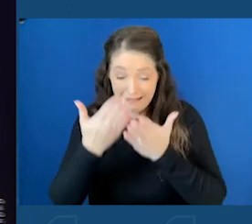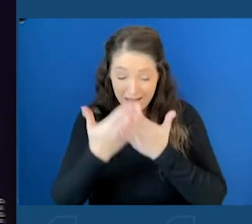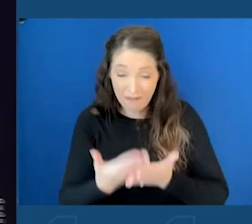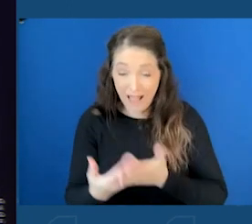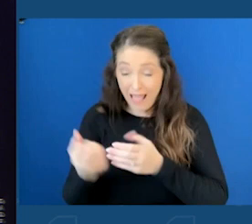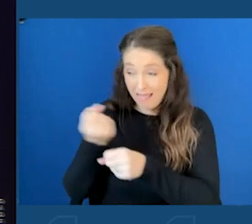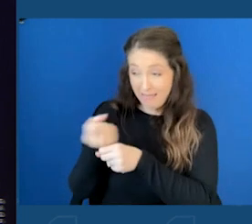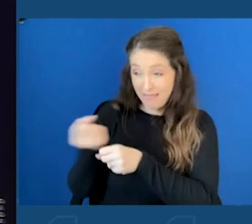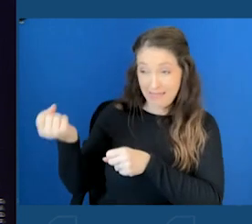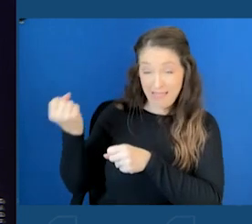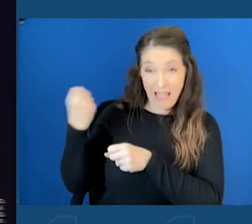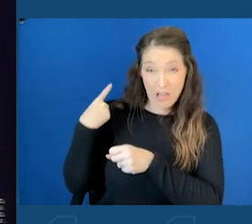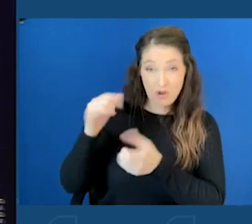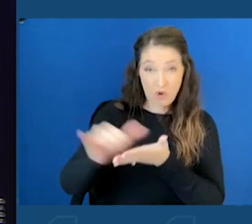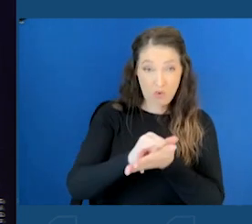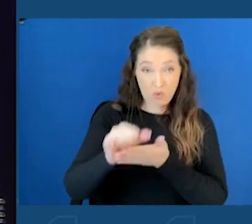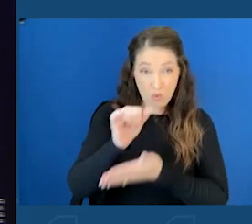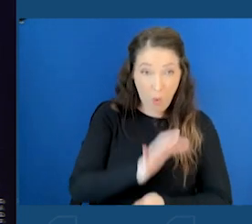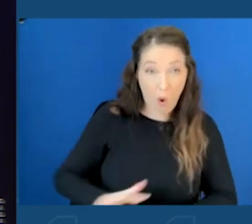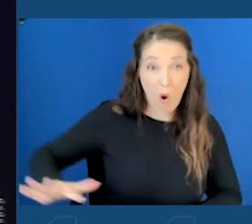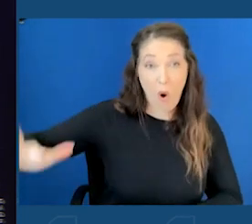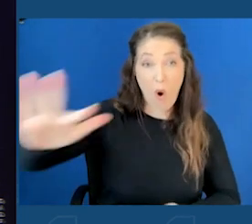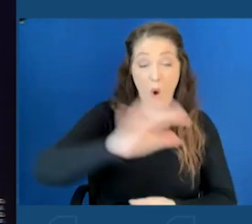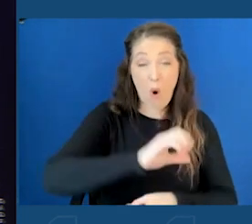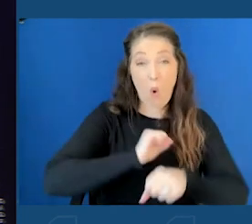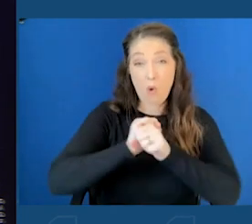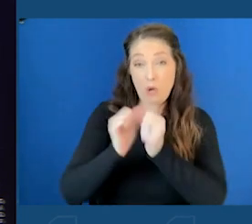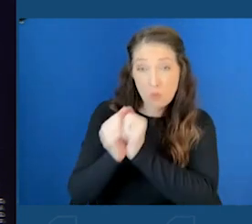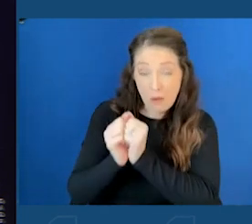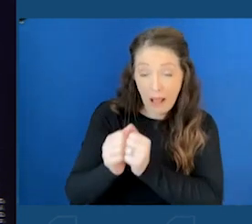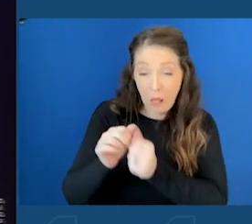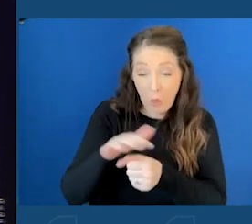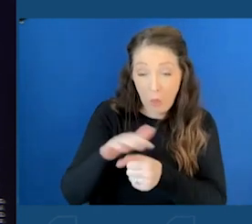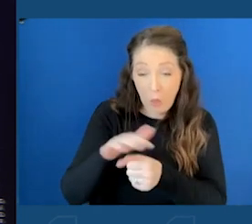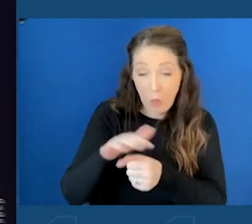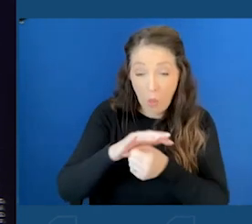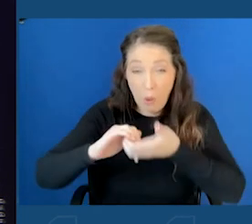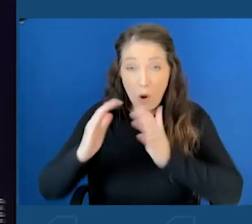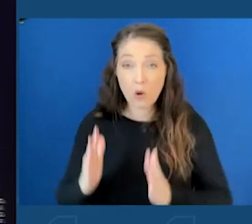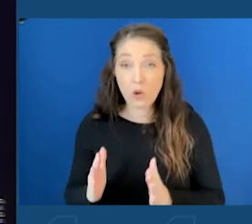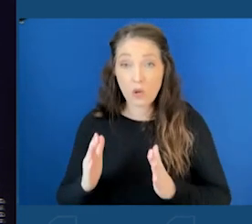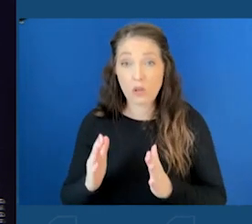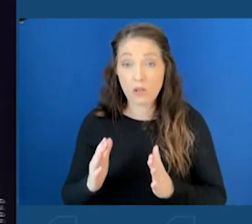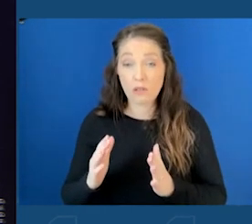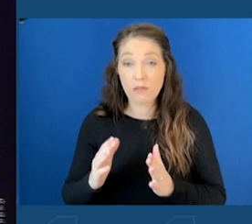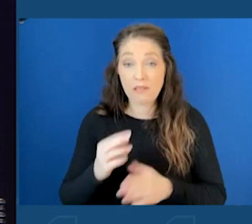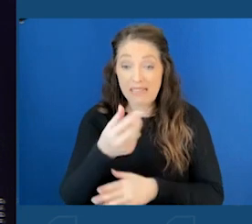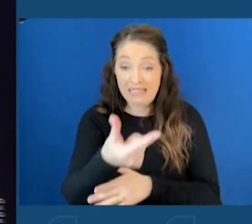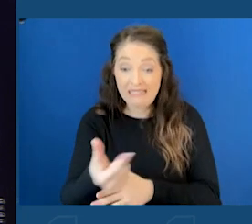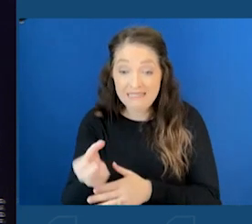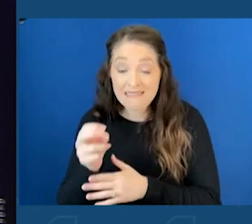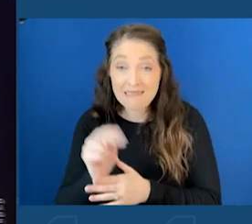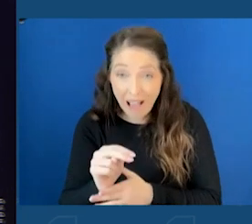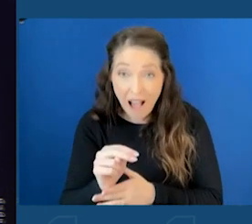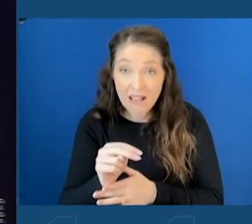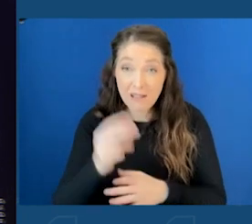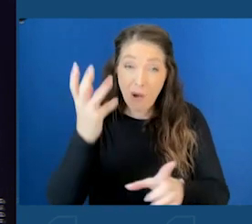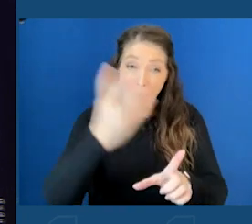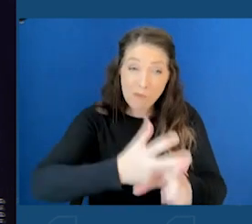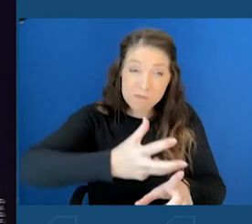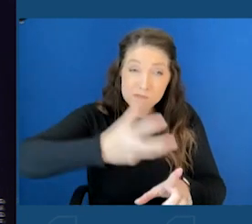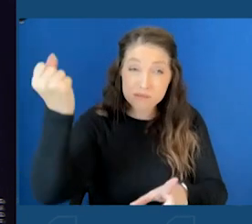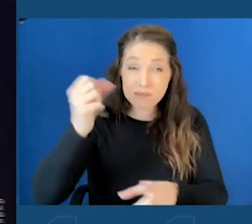across New York State, working with state police and our local partners, we have confiscated over 8,000